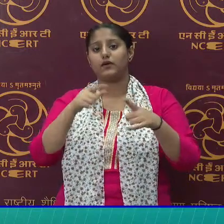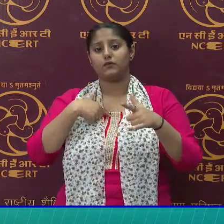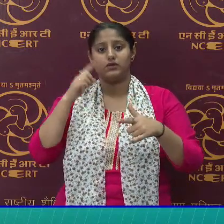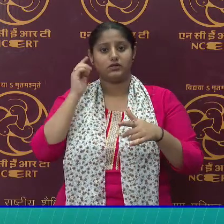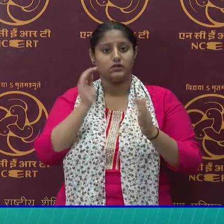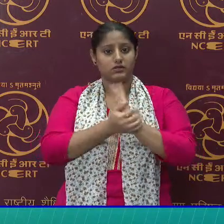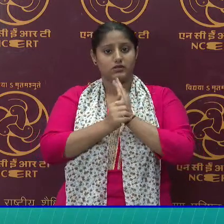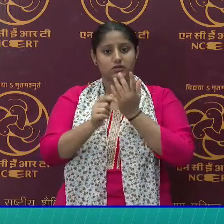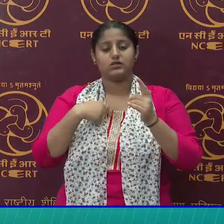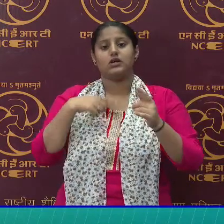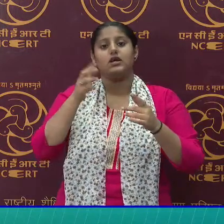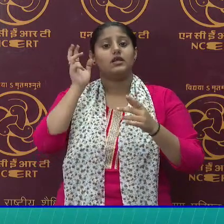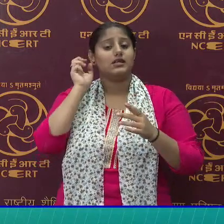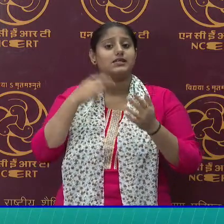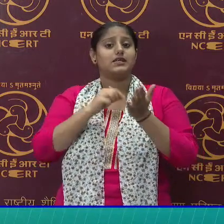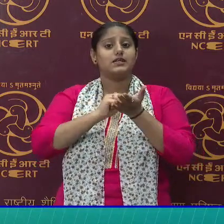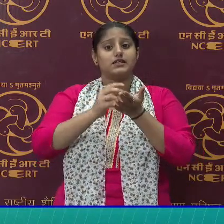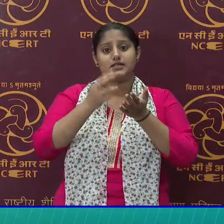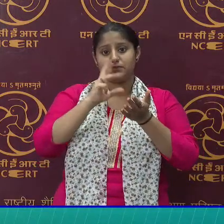speaking, reading and writing.